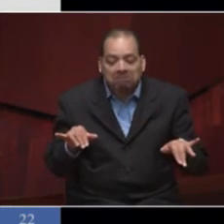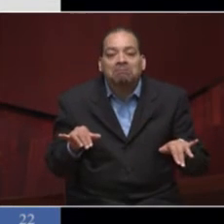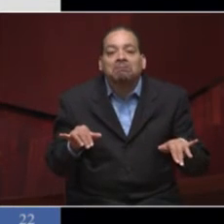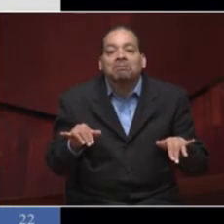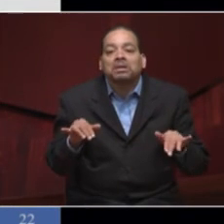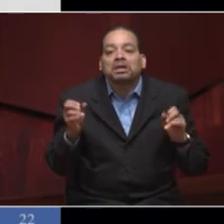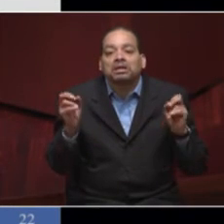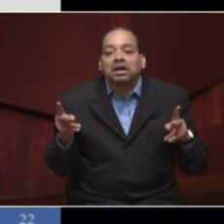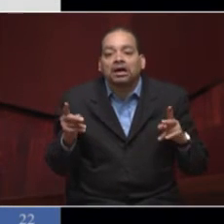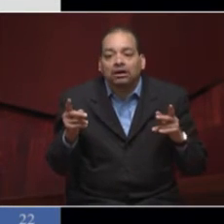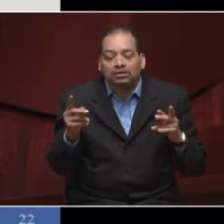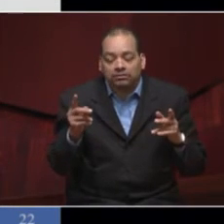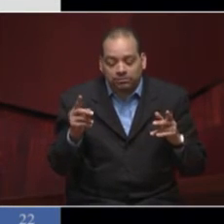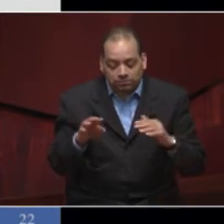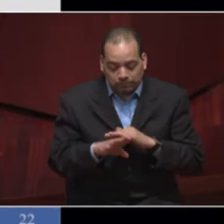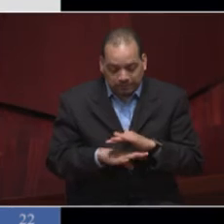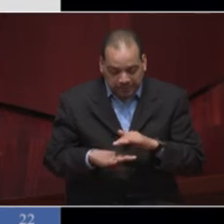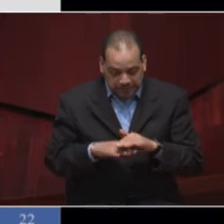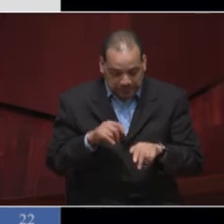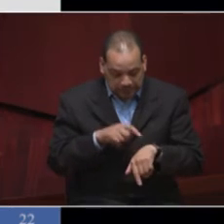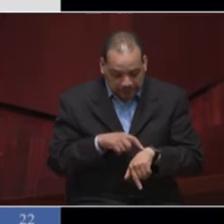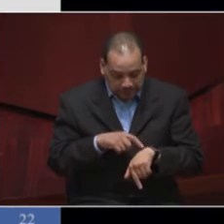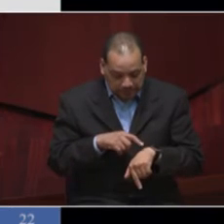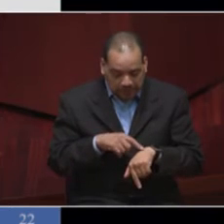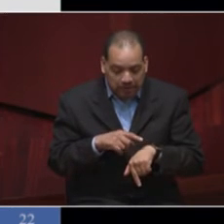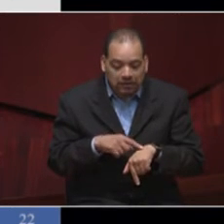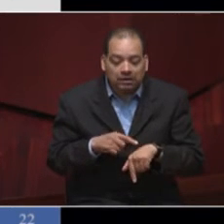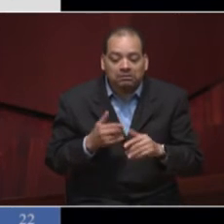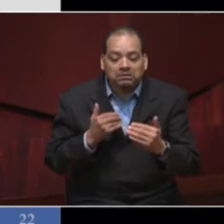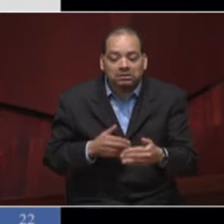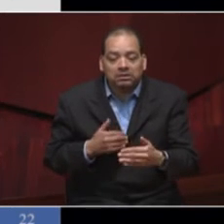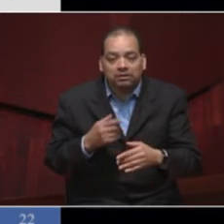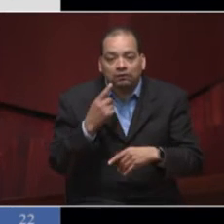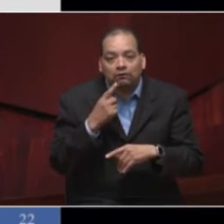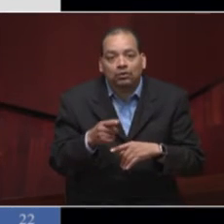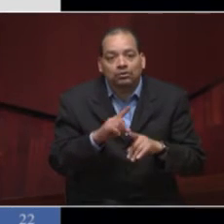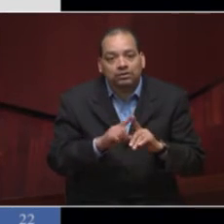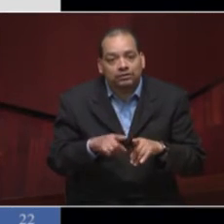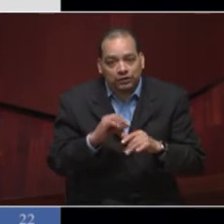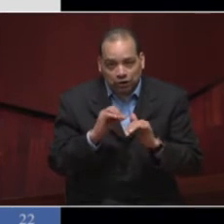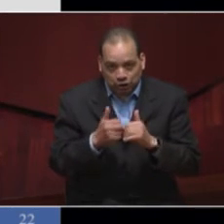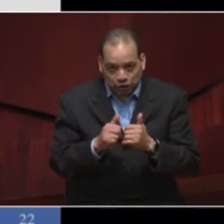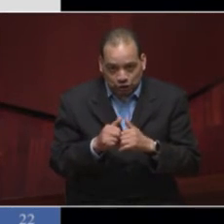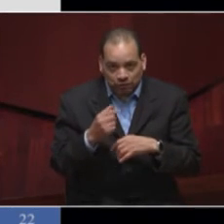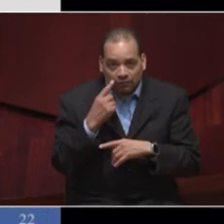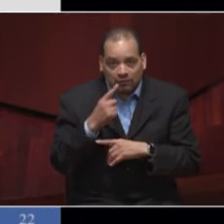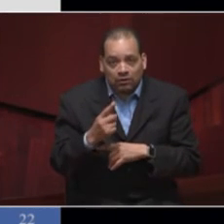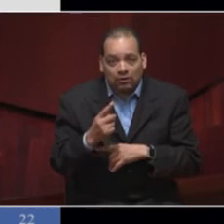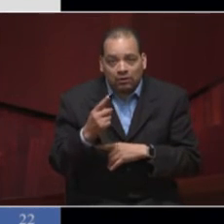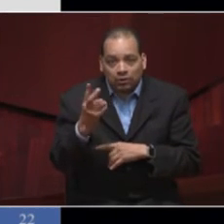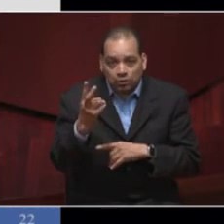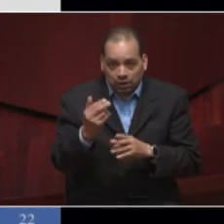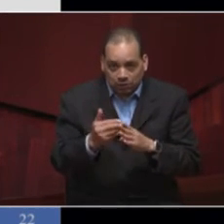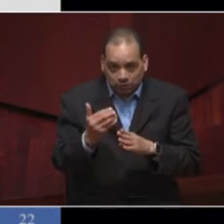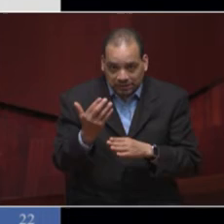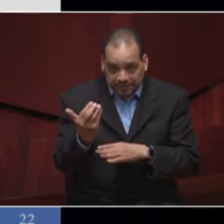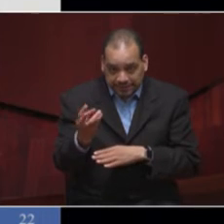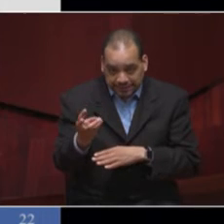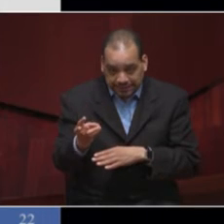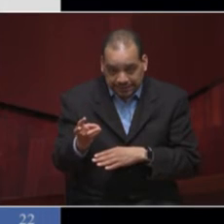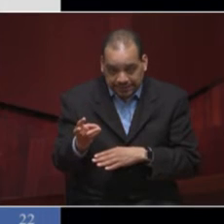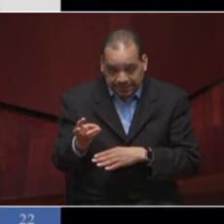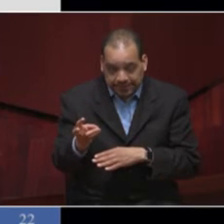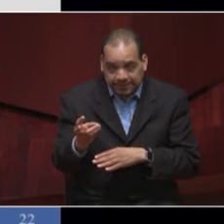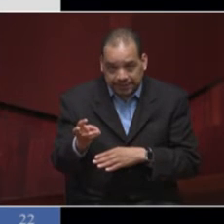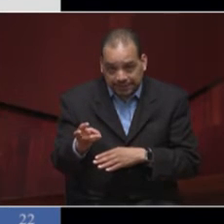This is the basic timeline for agencies for the first part of 2016 annual move